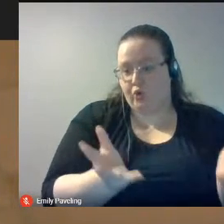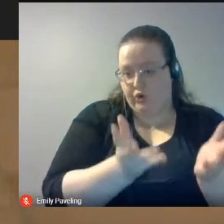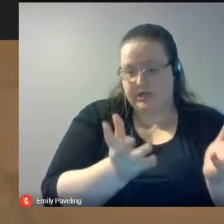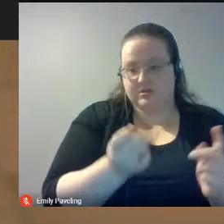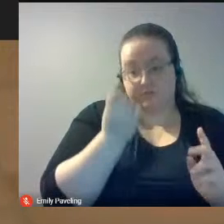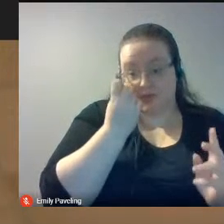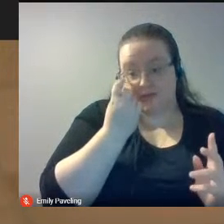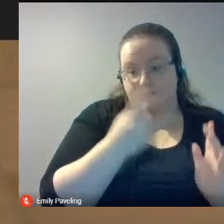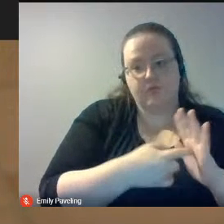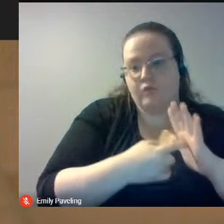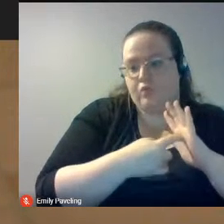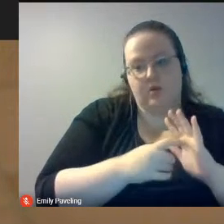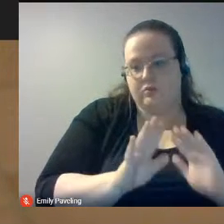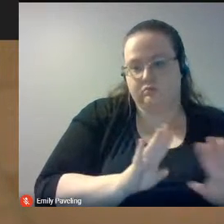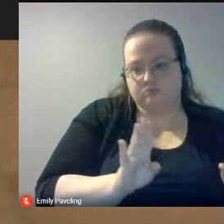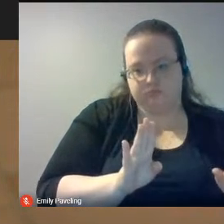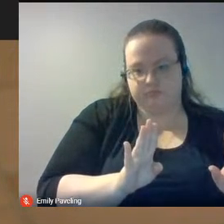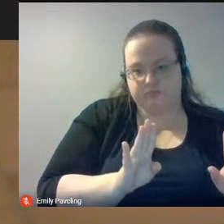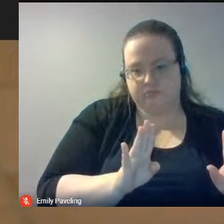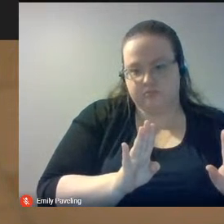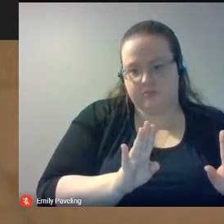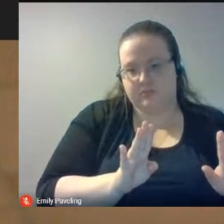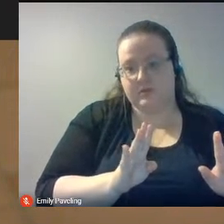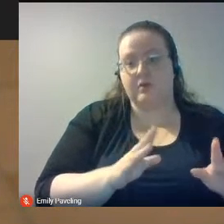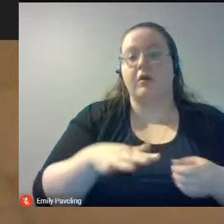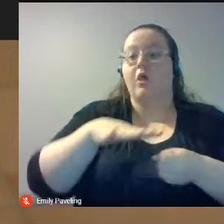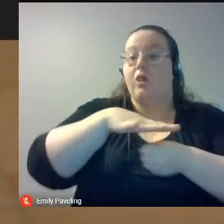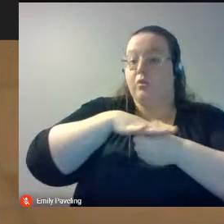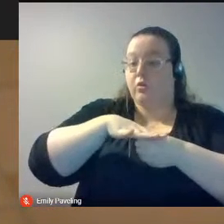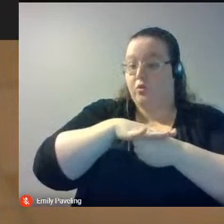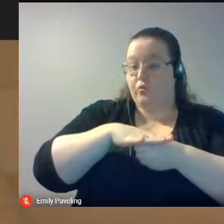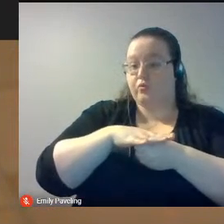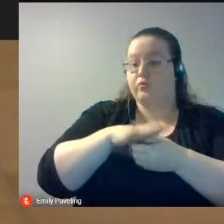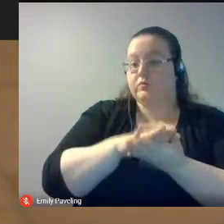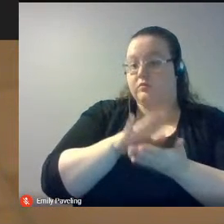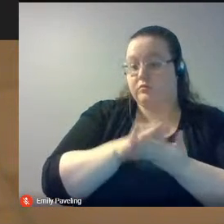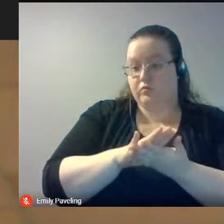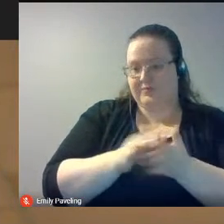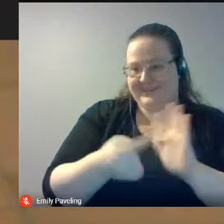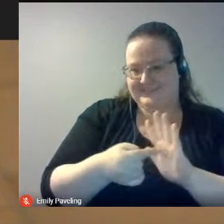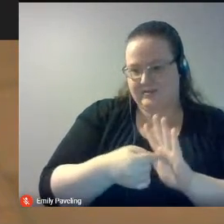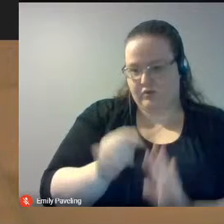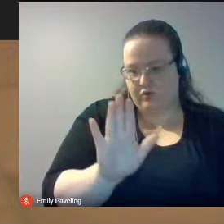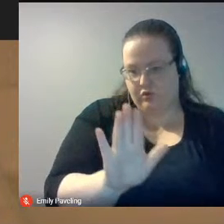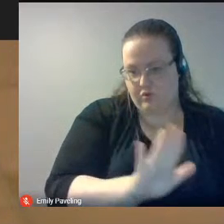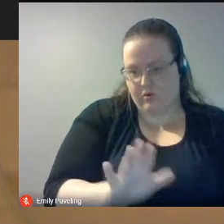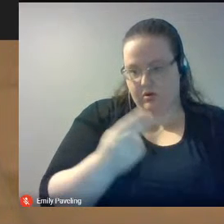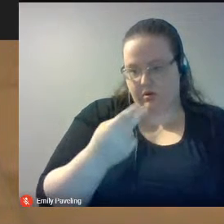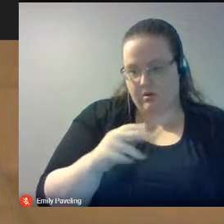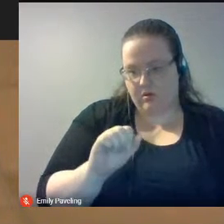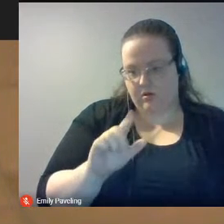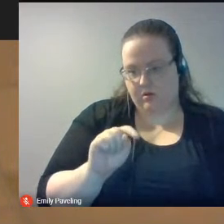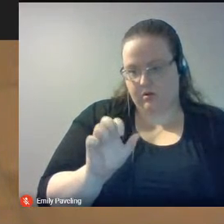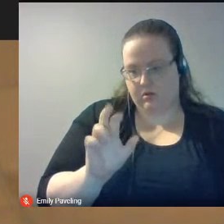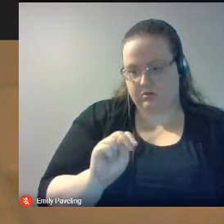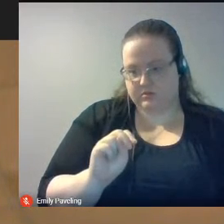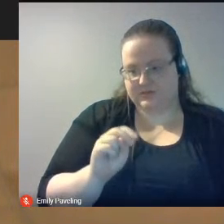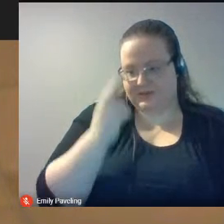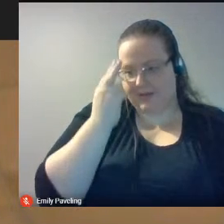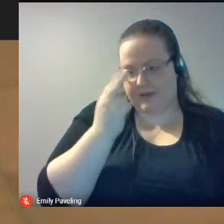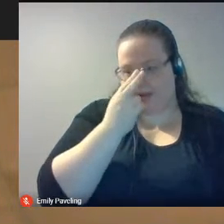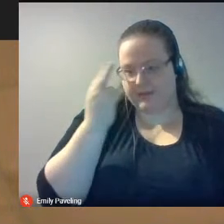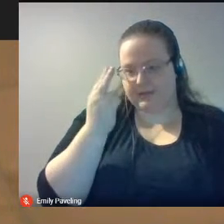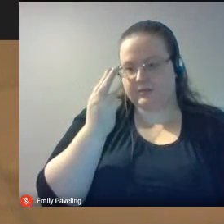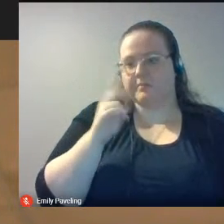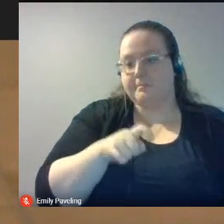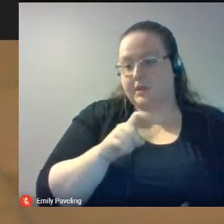will apply. So local school boards, such as Halton Catholic District School Board, must follow these minimum requirements,